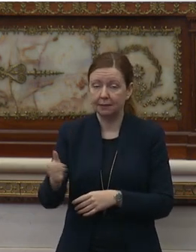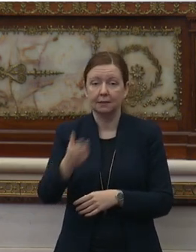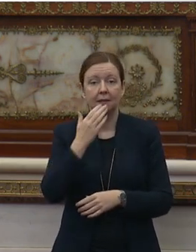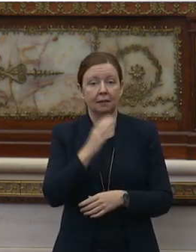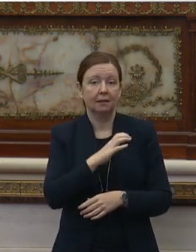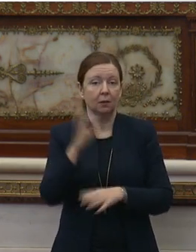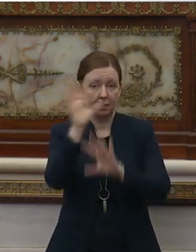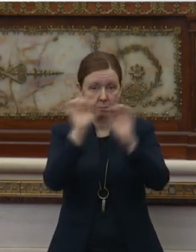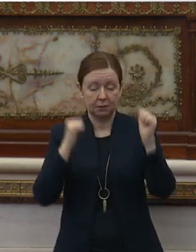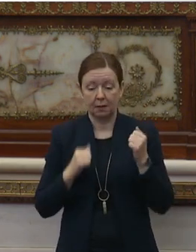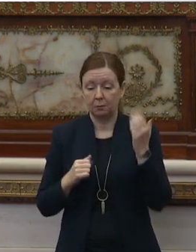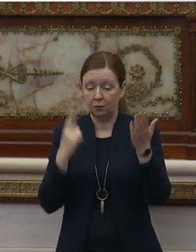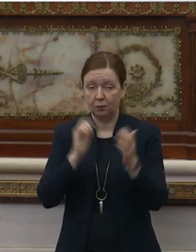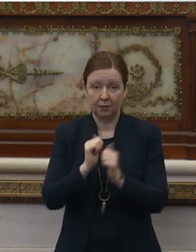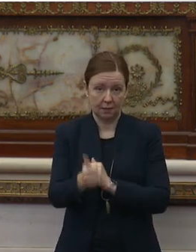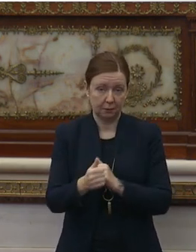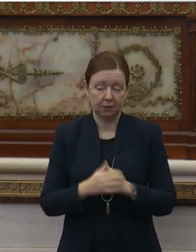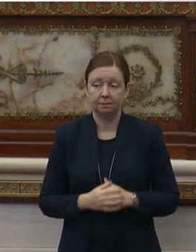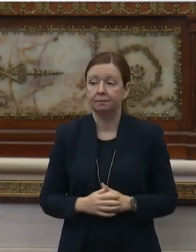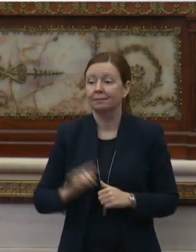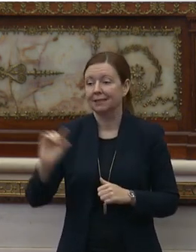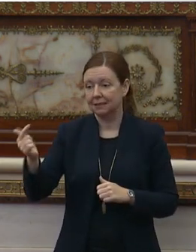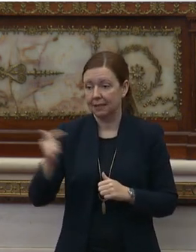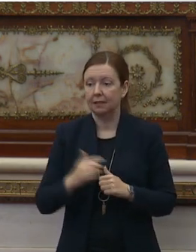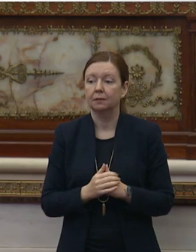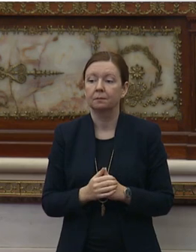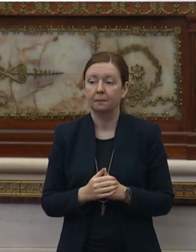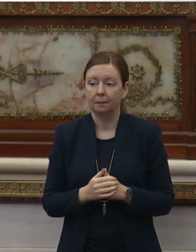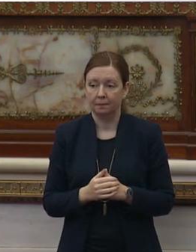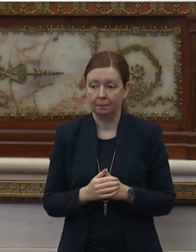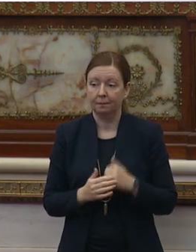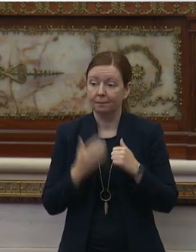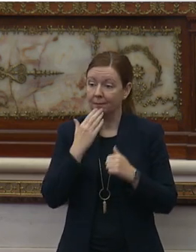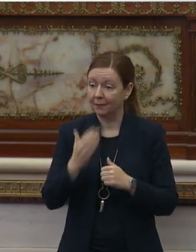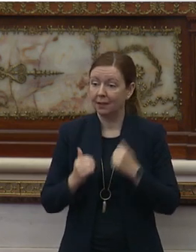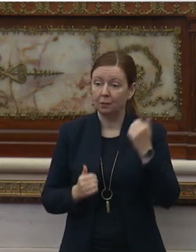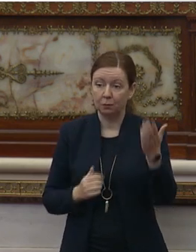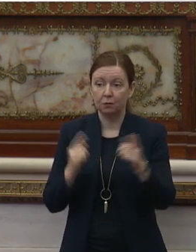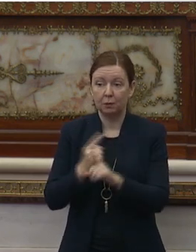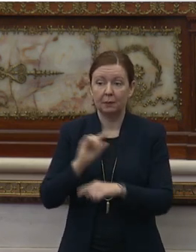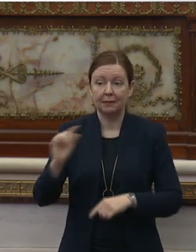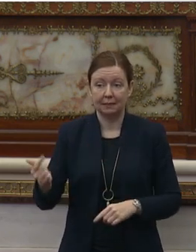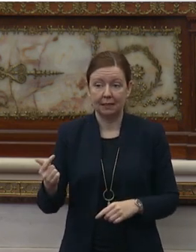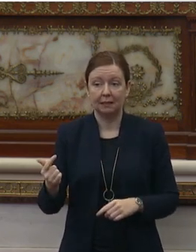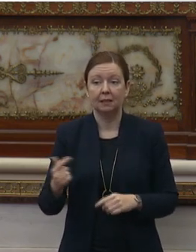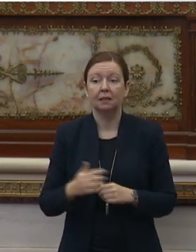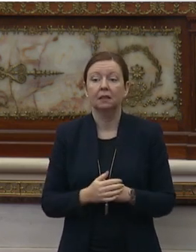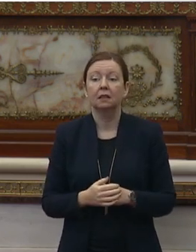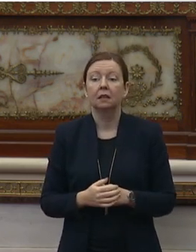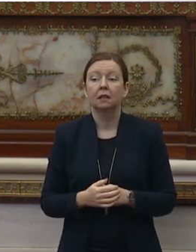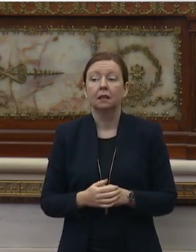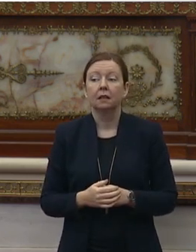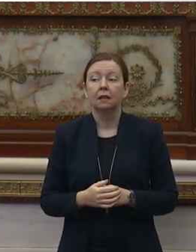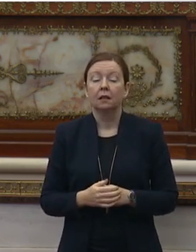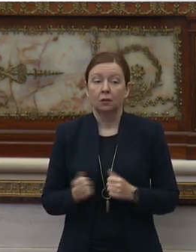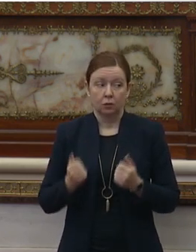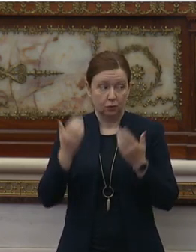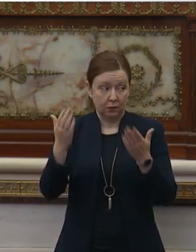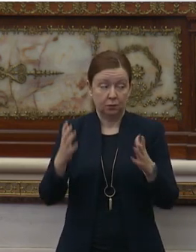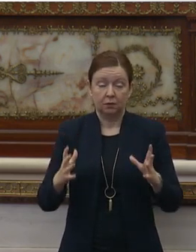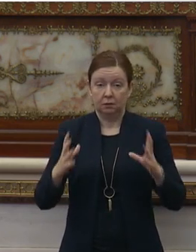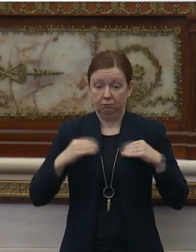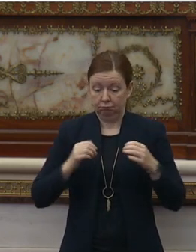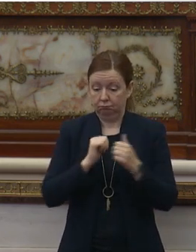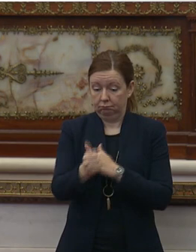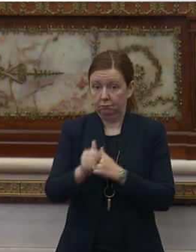Thank you, Council President. I move for the adoption of the resolution. Second. Thank you. This has been moved on property second. The resolution be